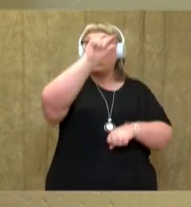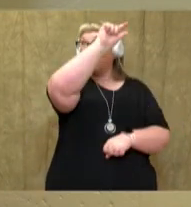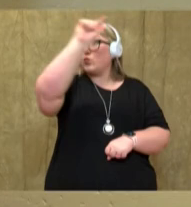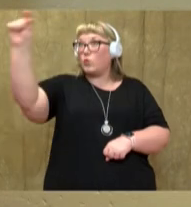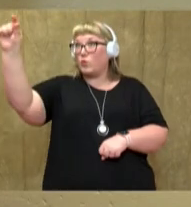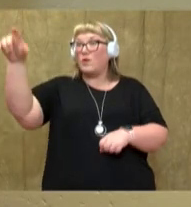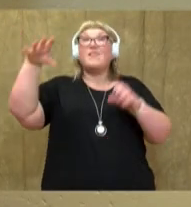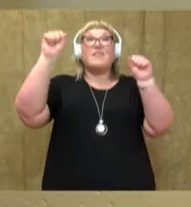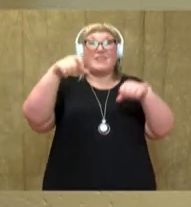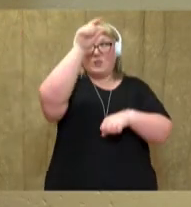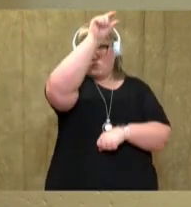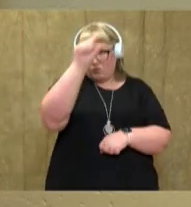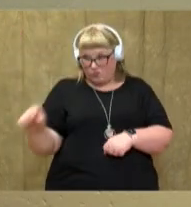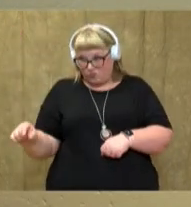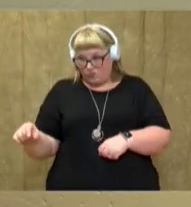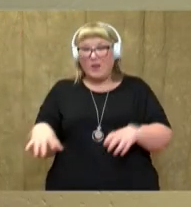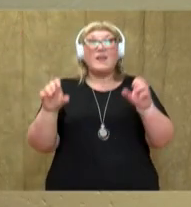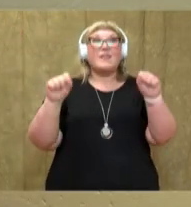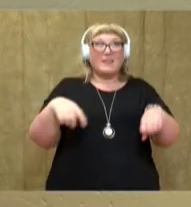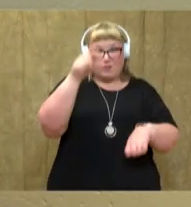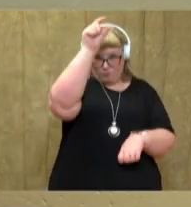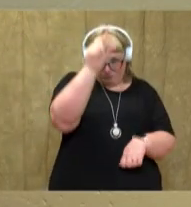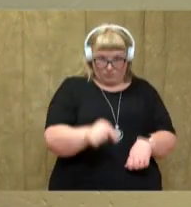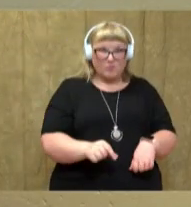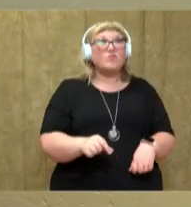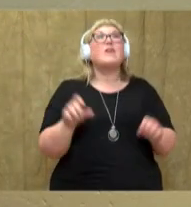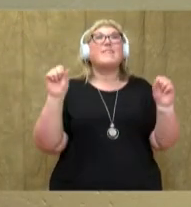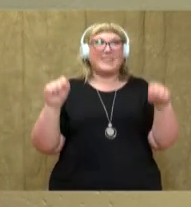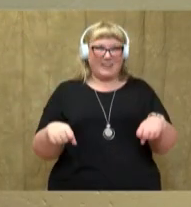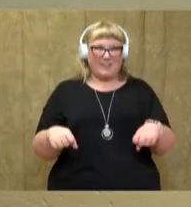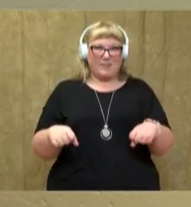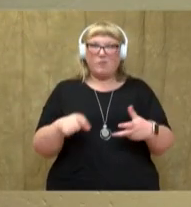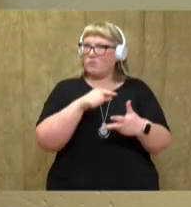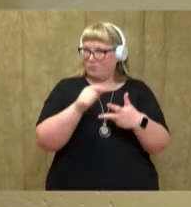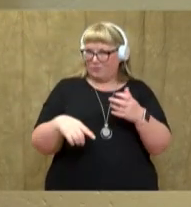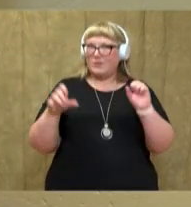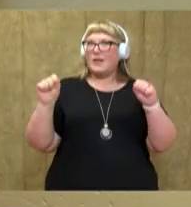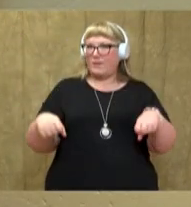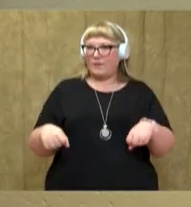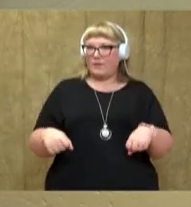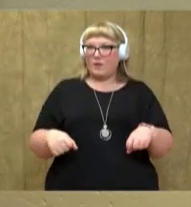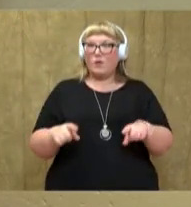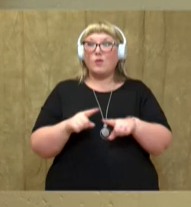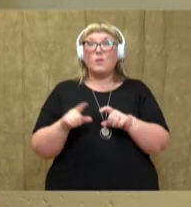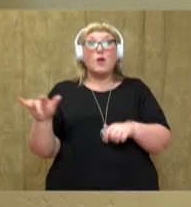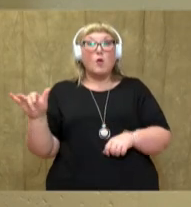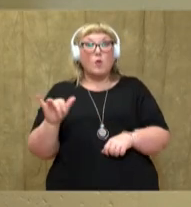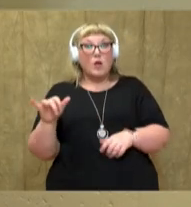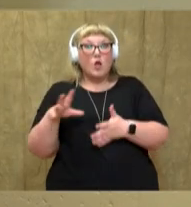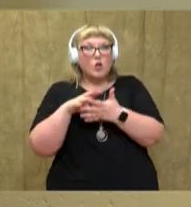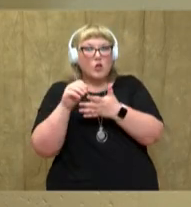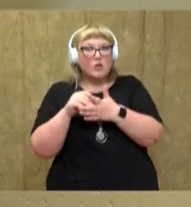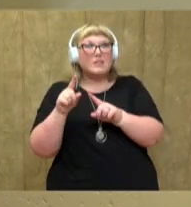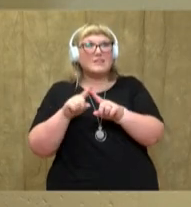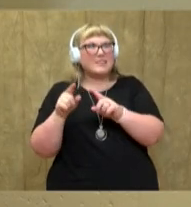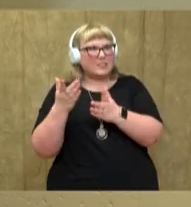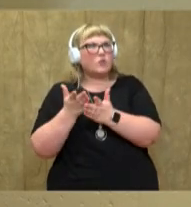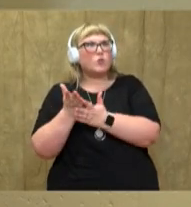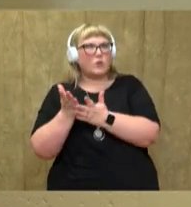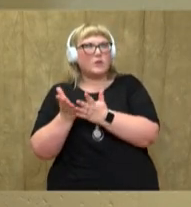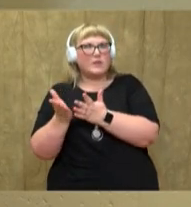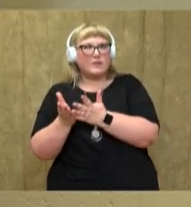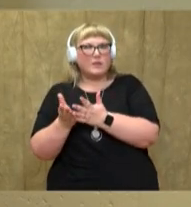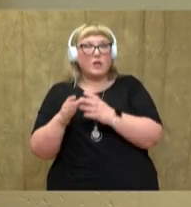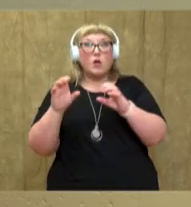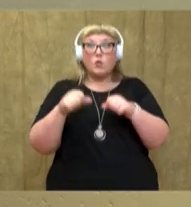down, or diagonal. Those are all different ways for you to do it. But we've also learned some different ways, right? We know